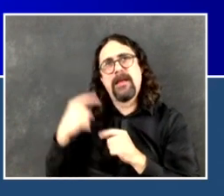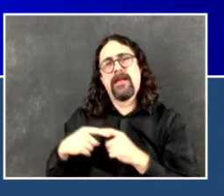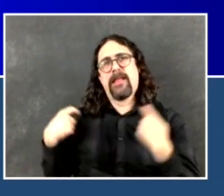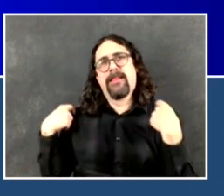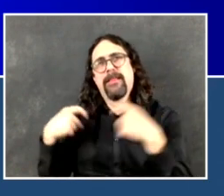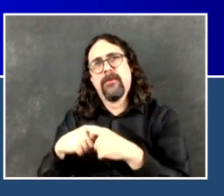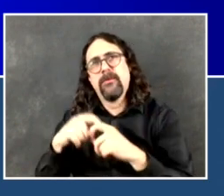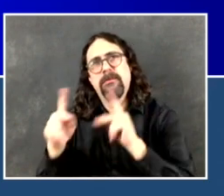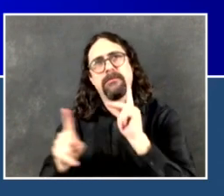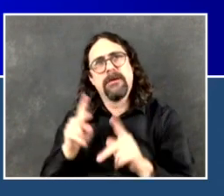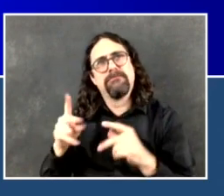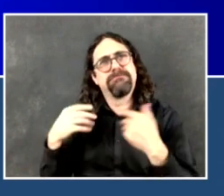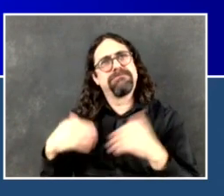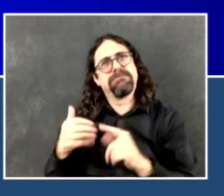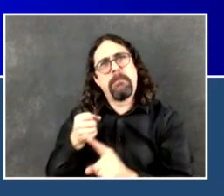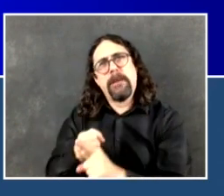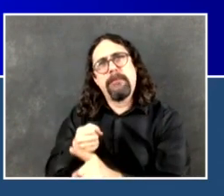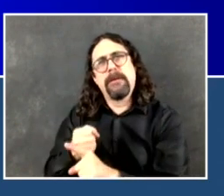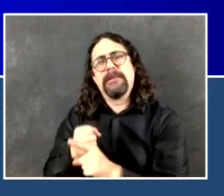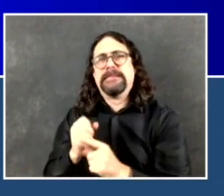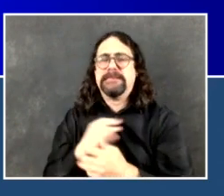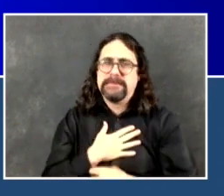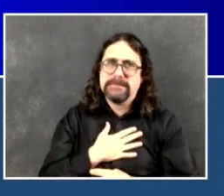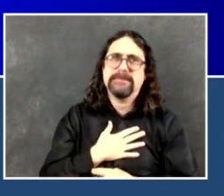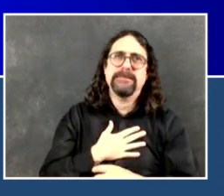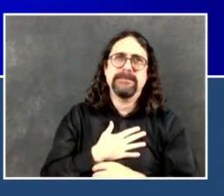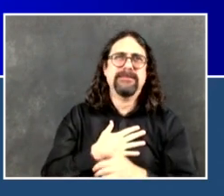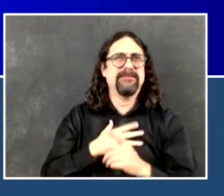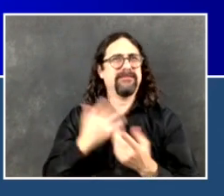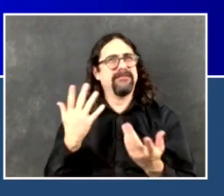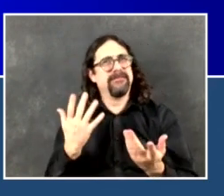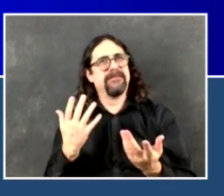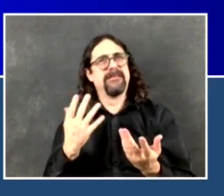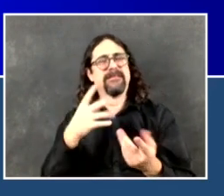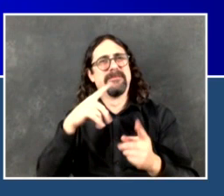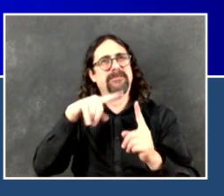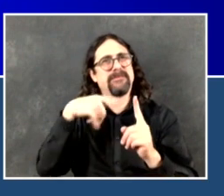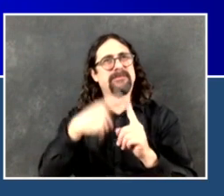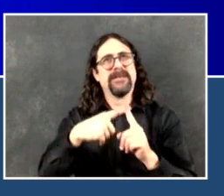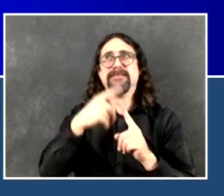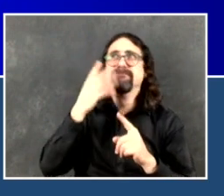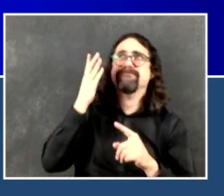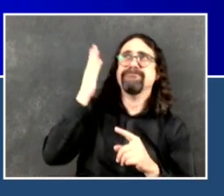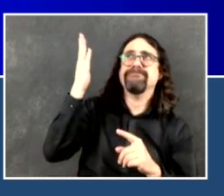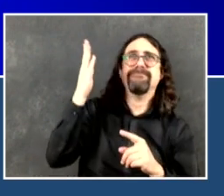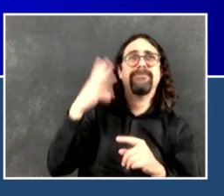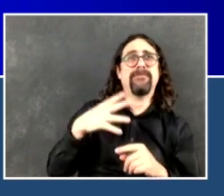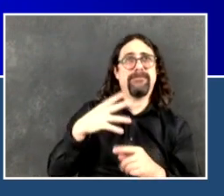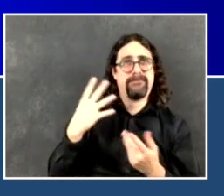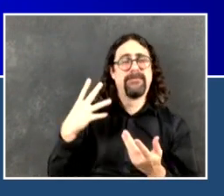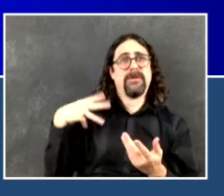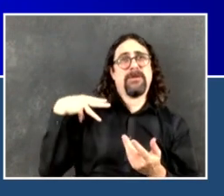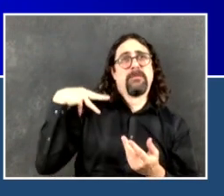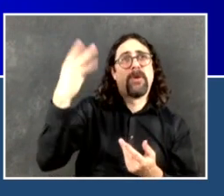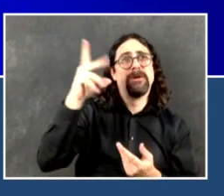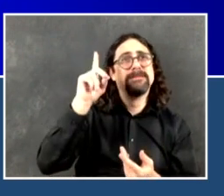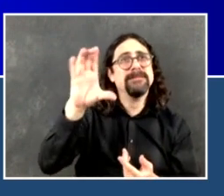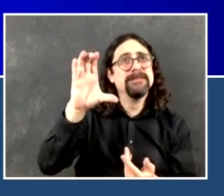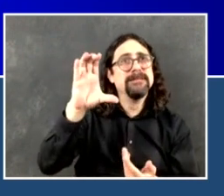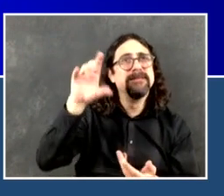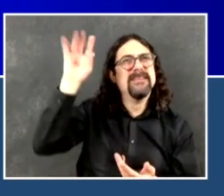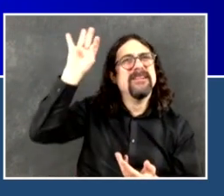not dealing with the reality, and only coming up with very partial solutions. So for so many working families, this has been a devastating